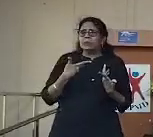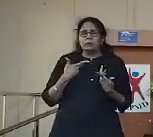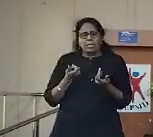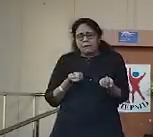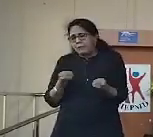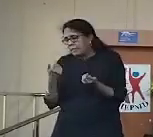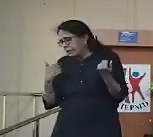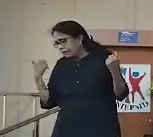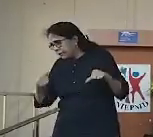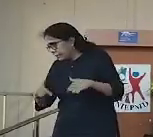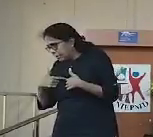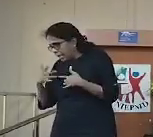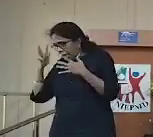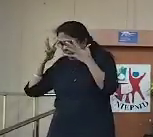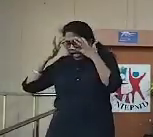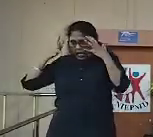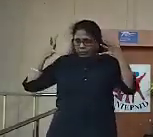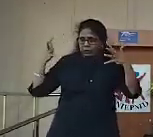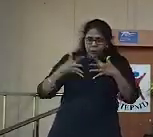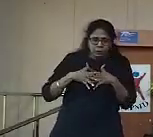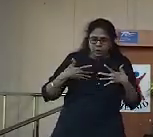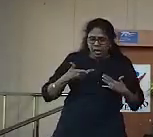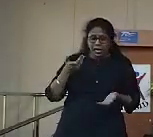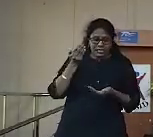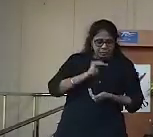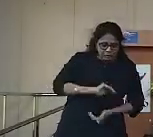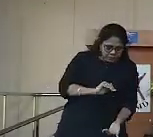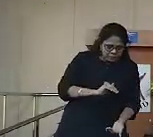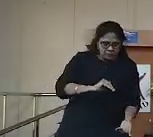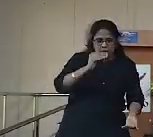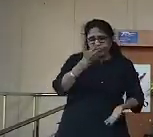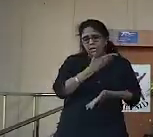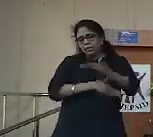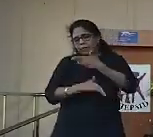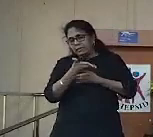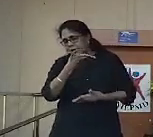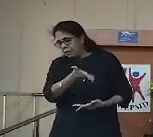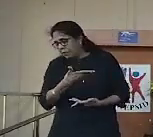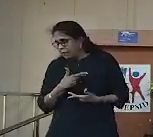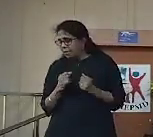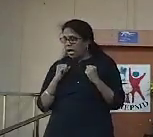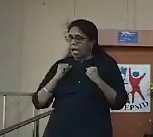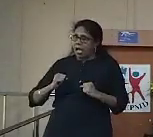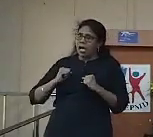because it is very difficult. If you have a child in the family, it is very difficult.